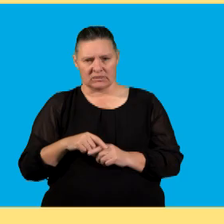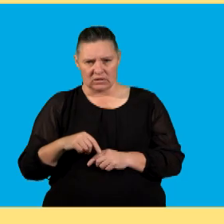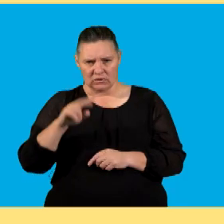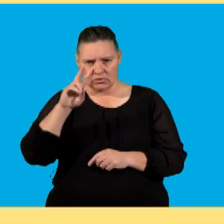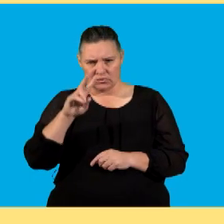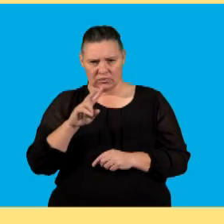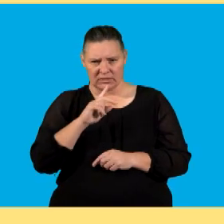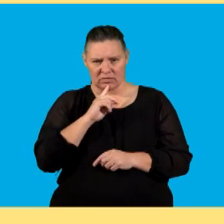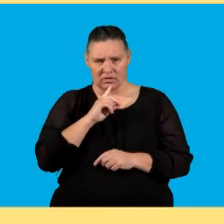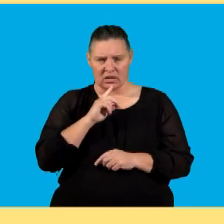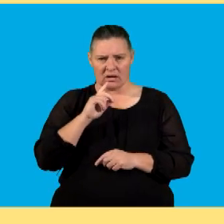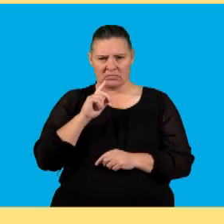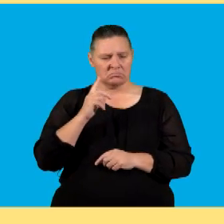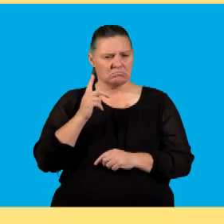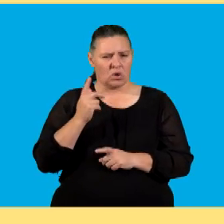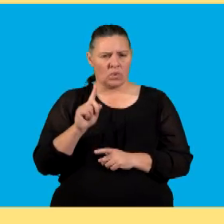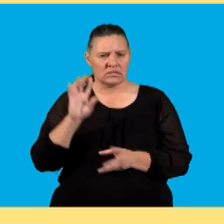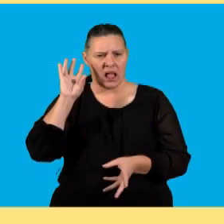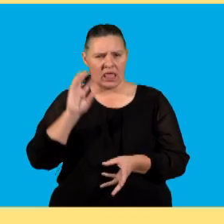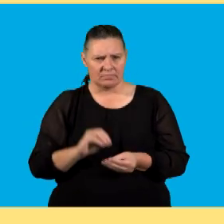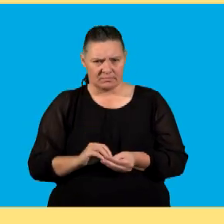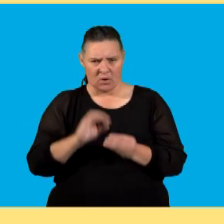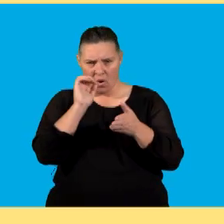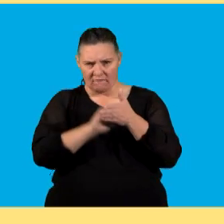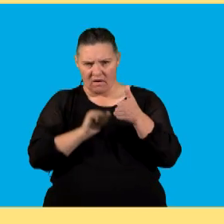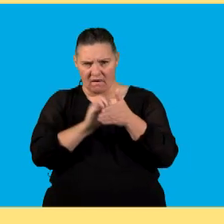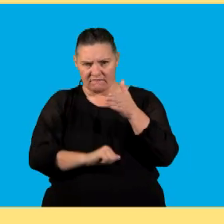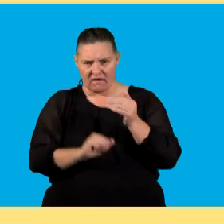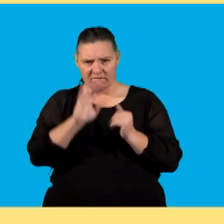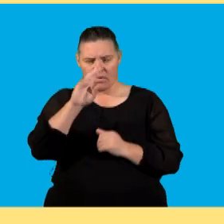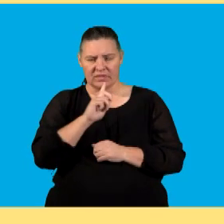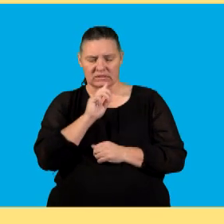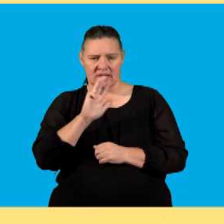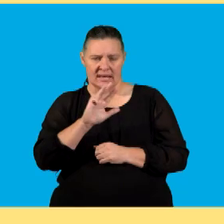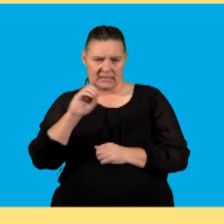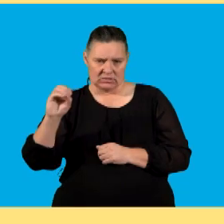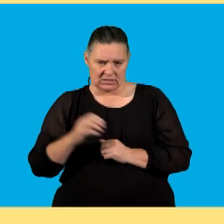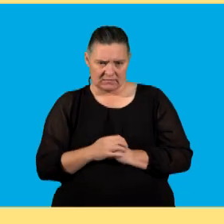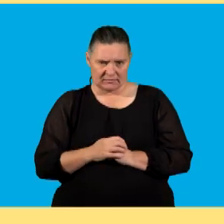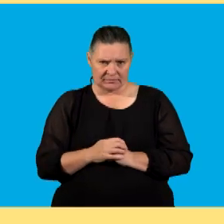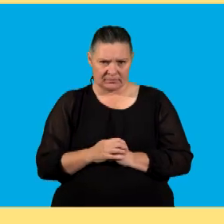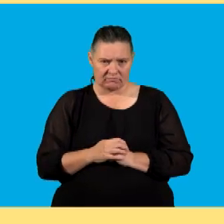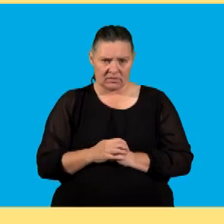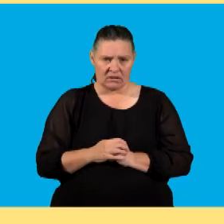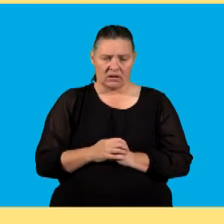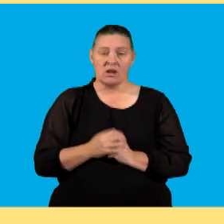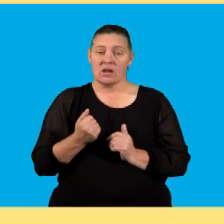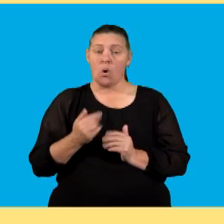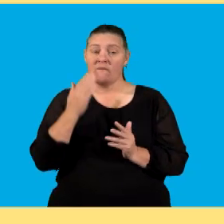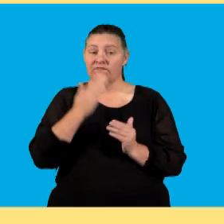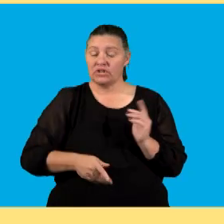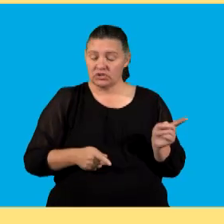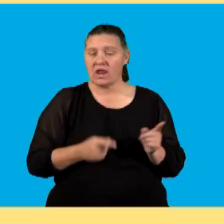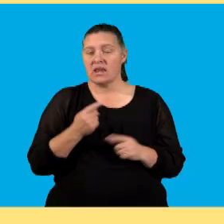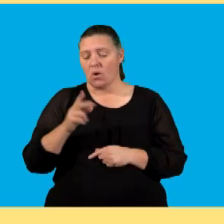4,900. That becomes my total. Total what? Total deductions. After I get my total deductions,